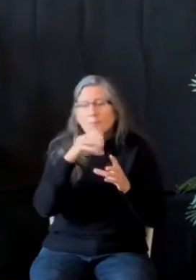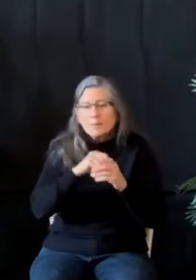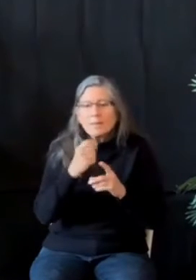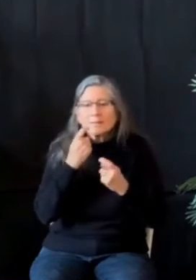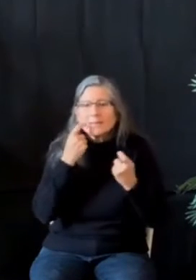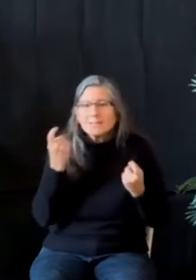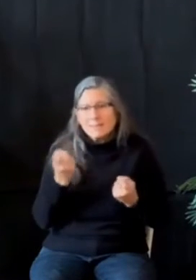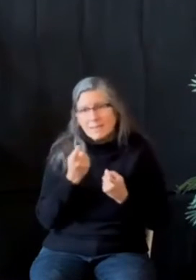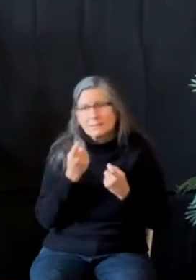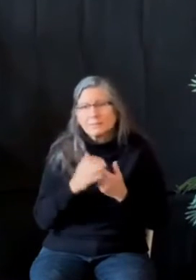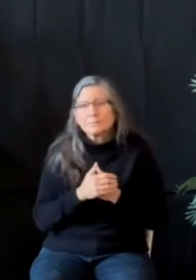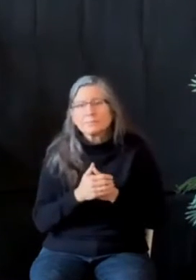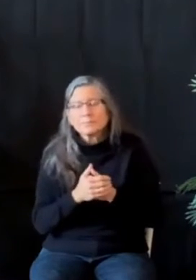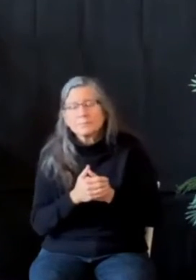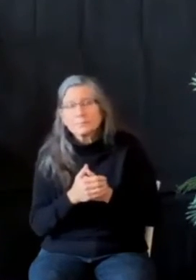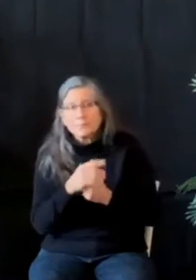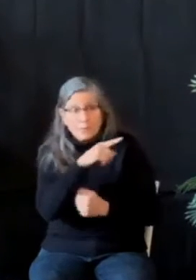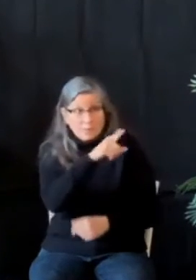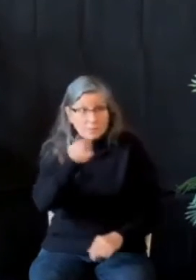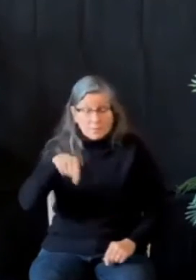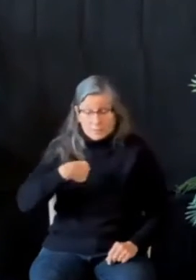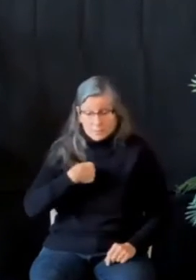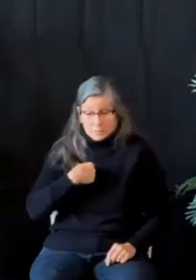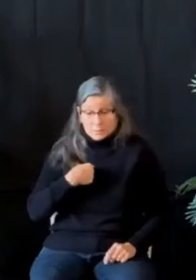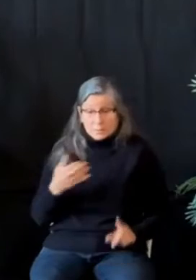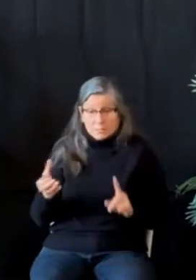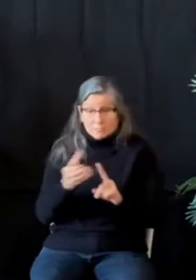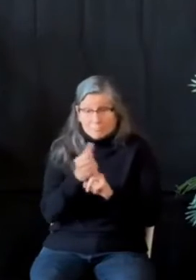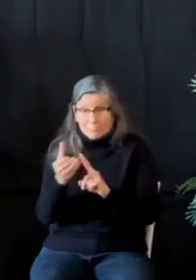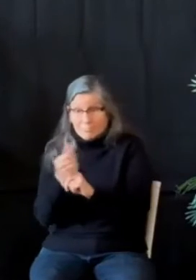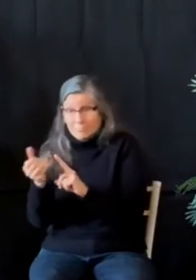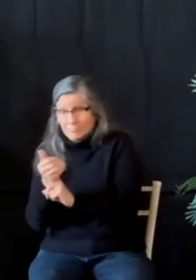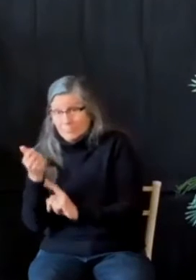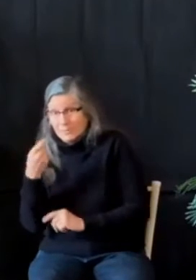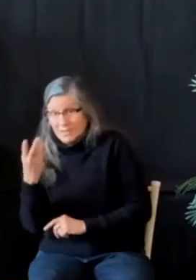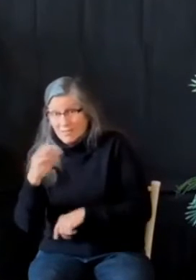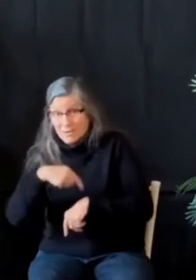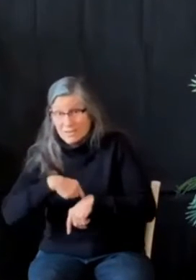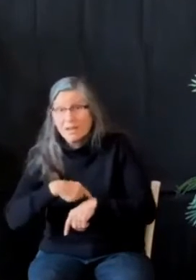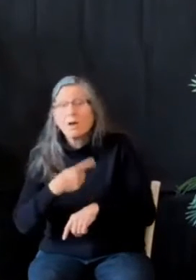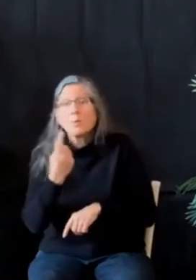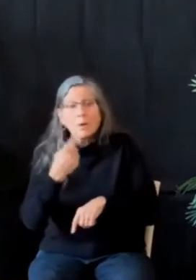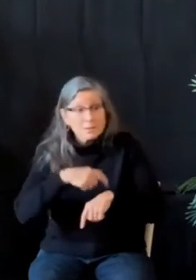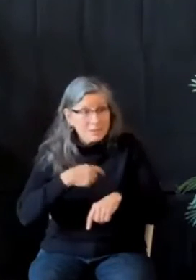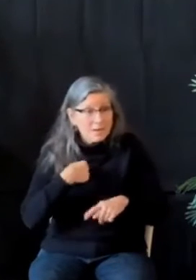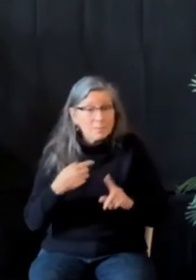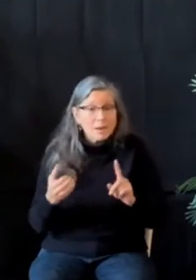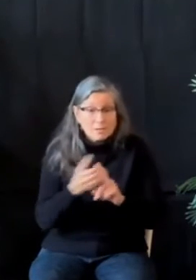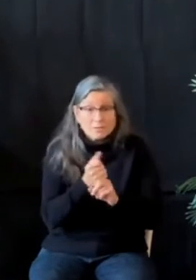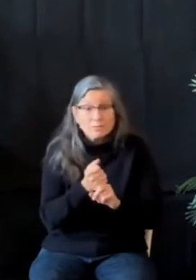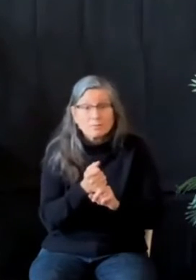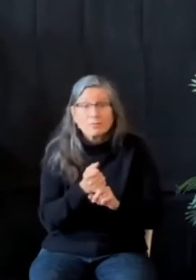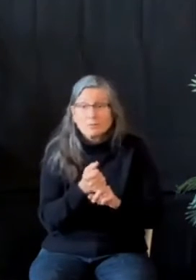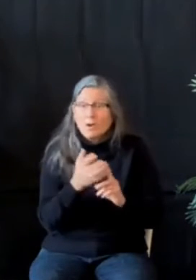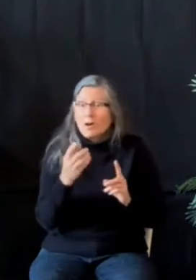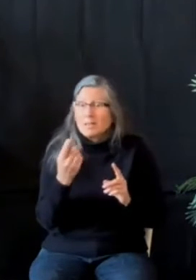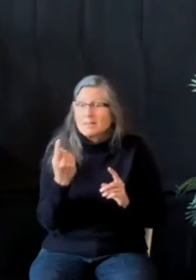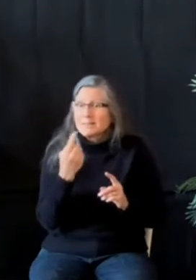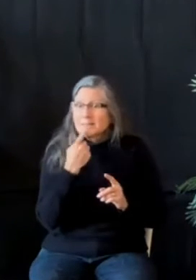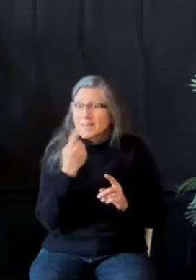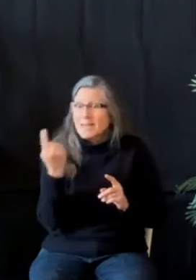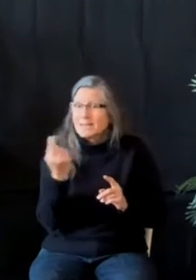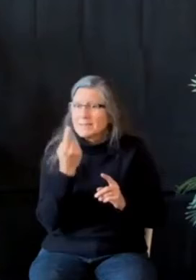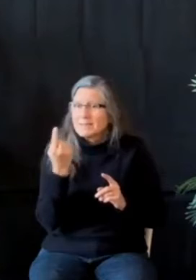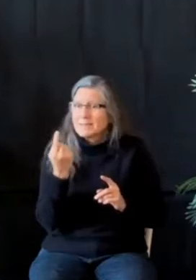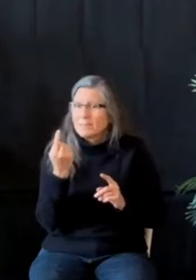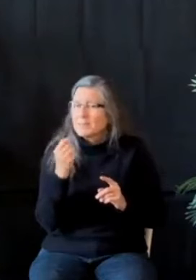Now, you and I have been caught numerous times. One time I got caught saying something I shouldn't say and I had to